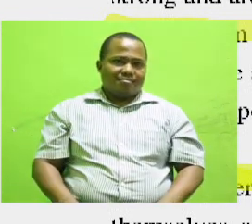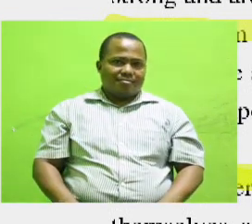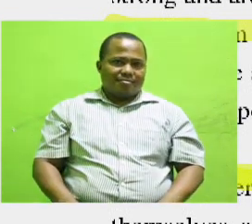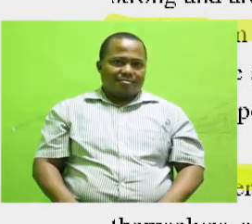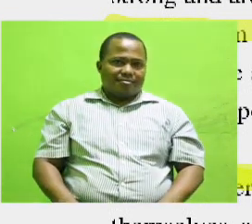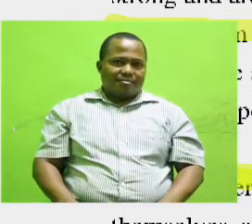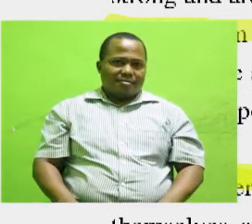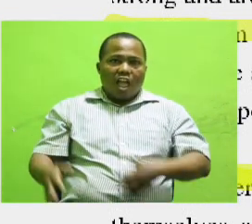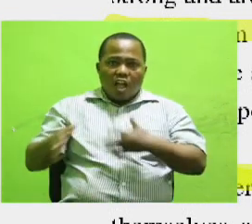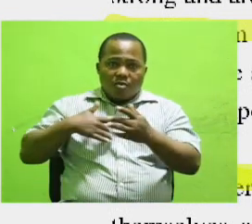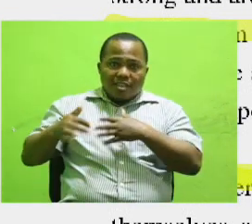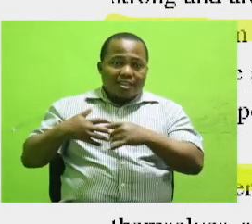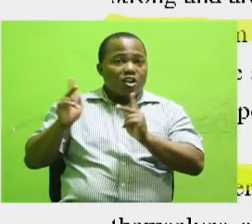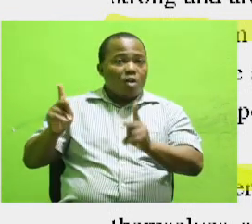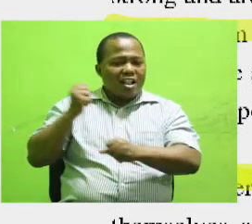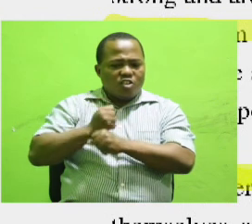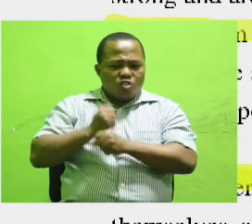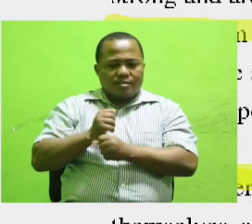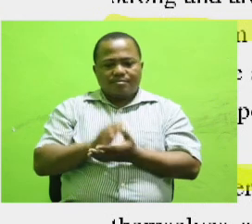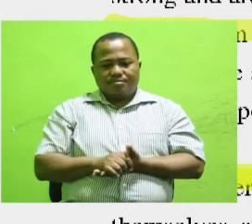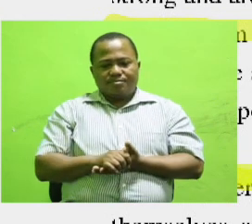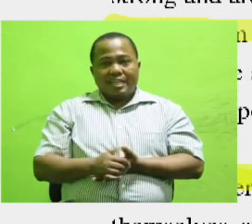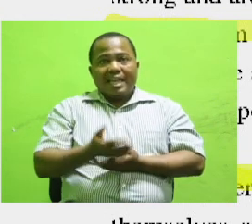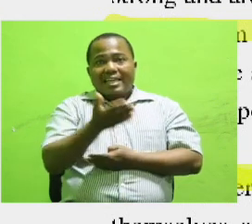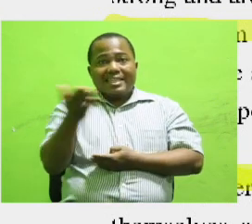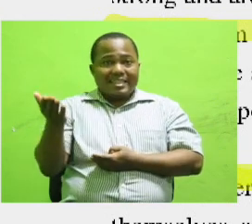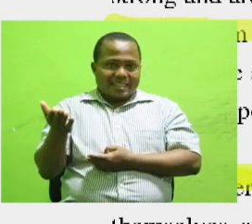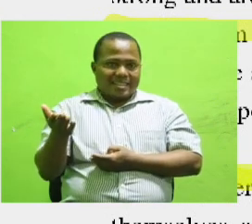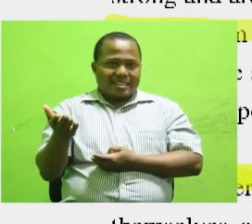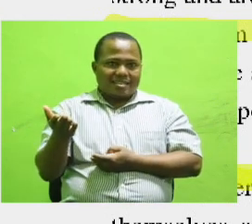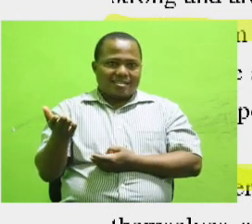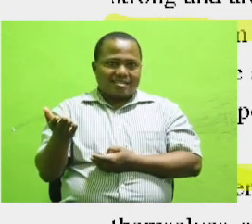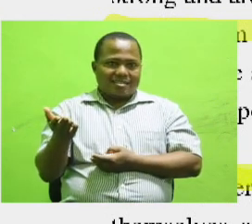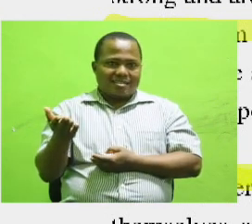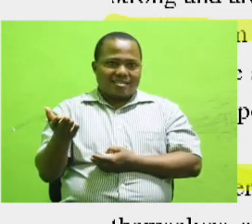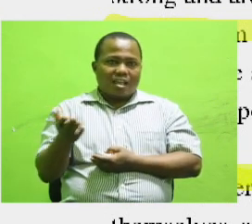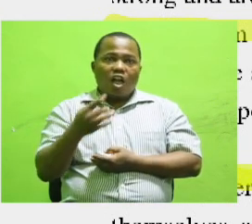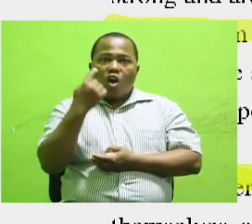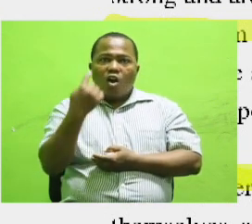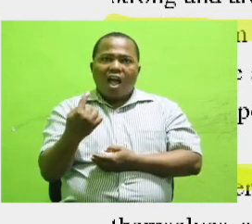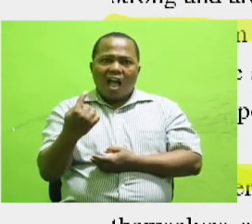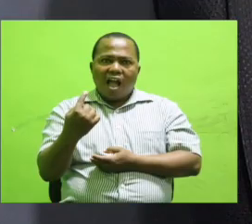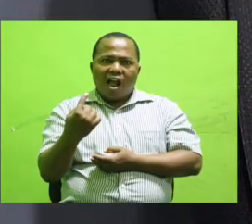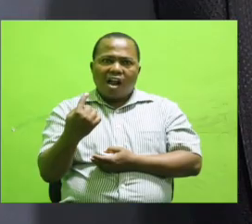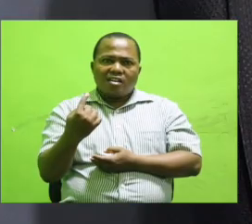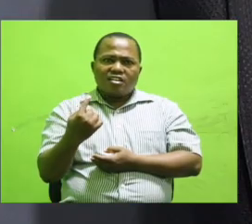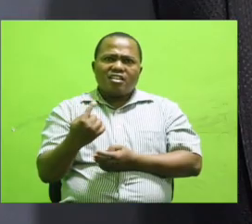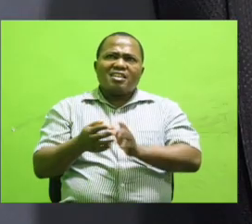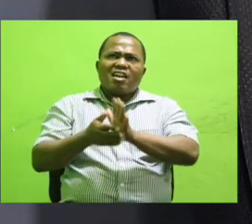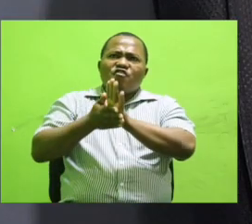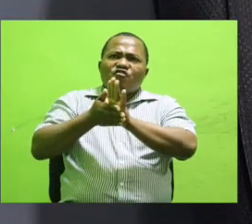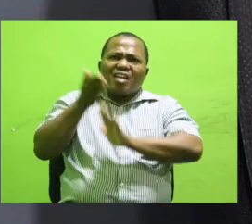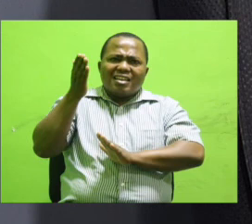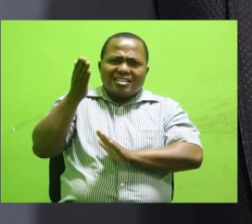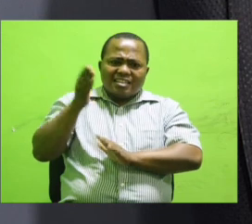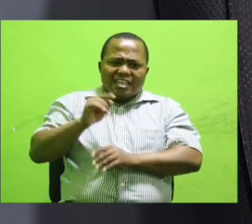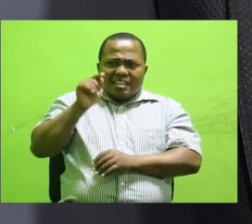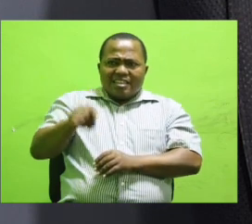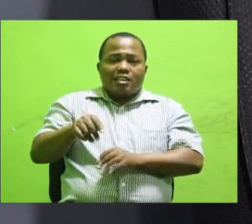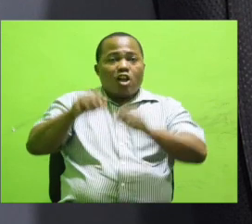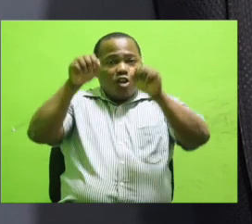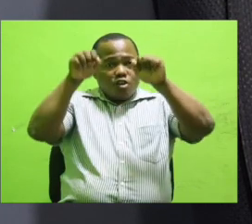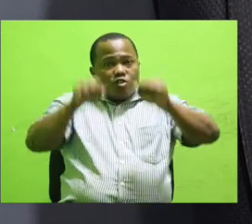that do not pity them too much. This means that this one is correlated to the first one, that you should